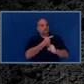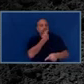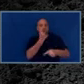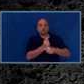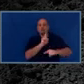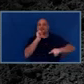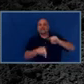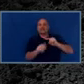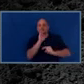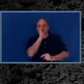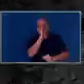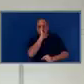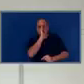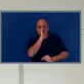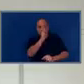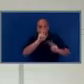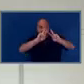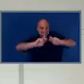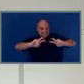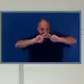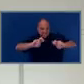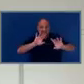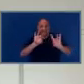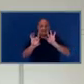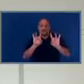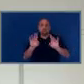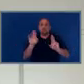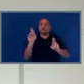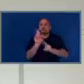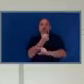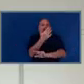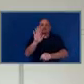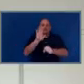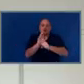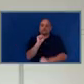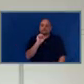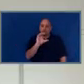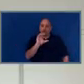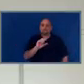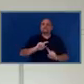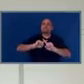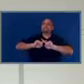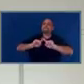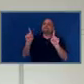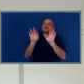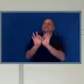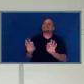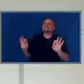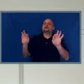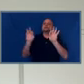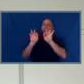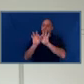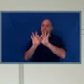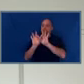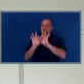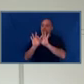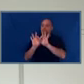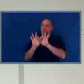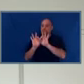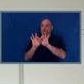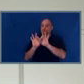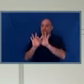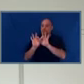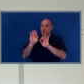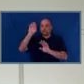directly interrogate the sample using anything on board the spacecraft, but I think it's important to note that